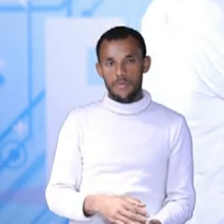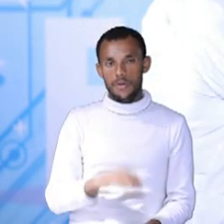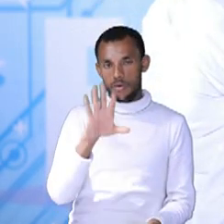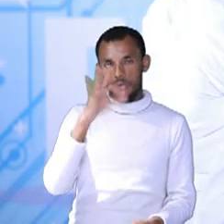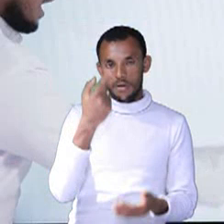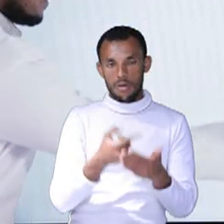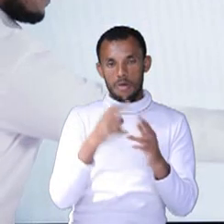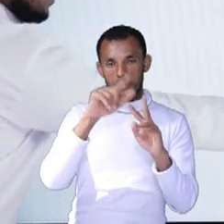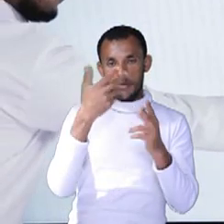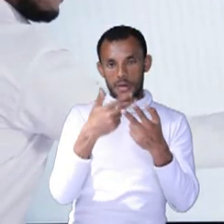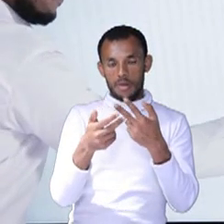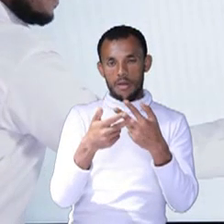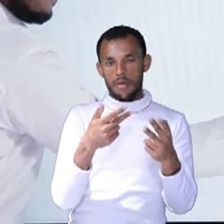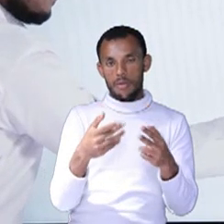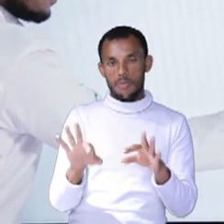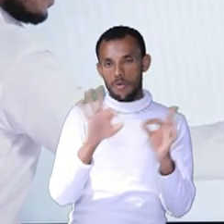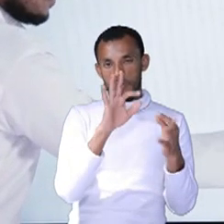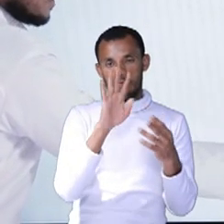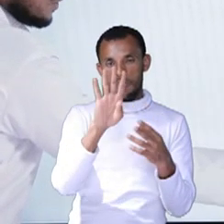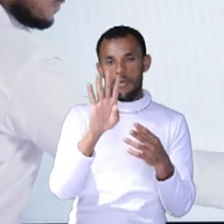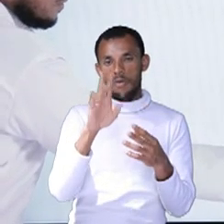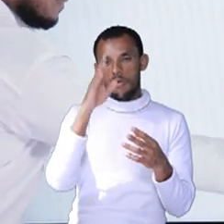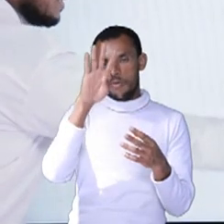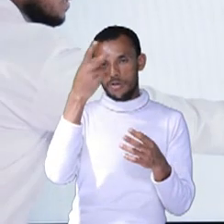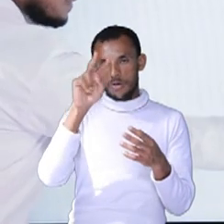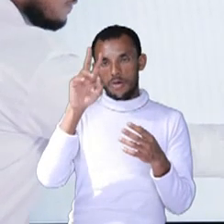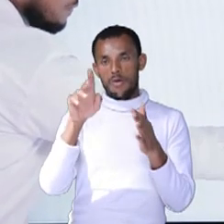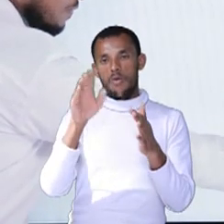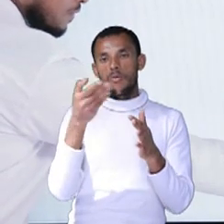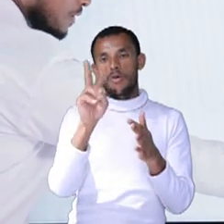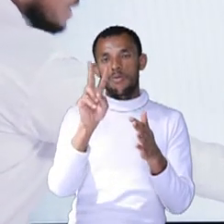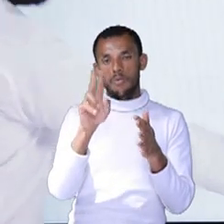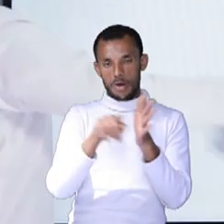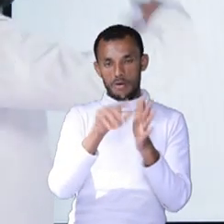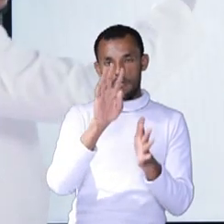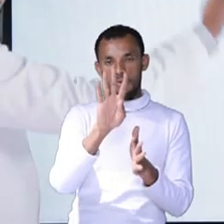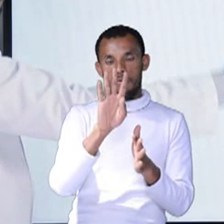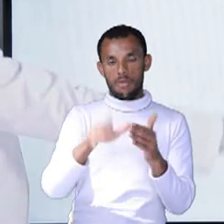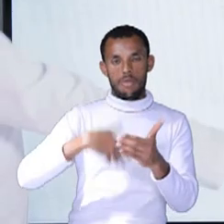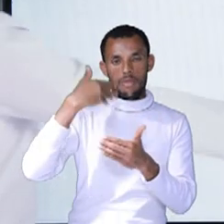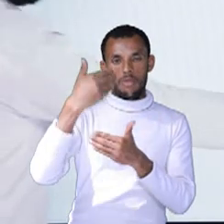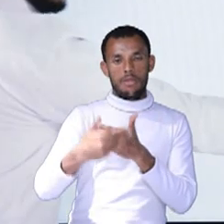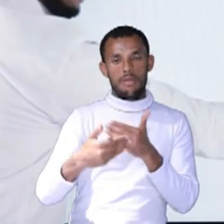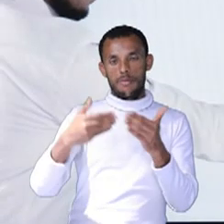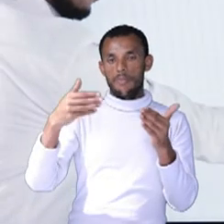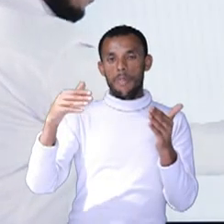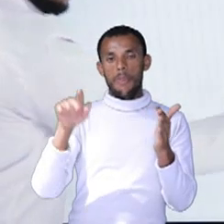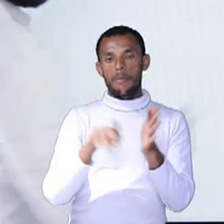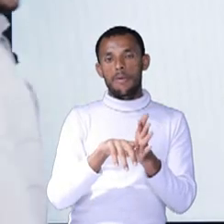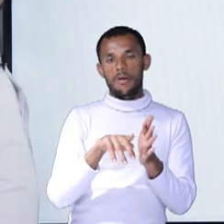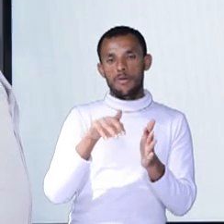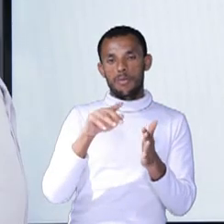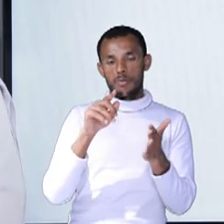You will have this one pi times, when you put 4 here, 4 squared over 2 minus 4, then minus, again you